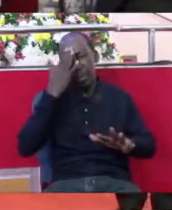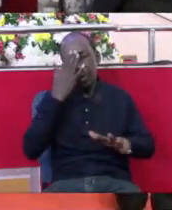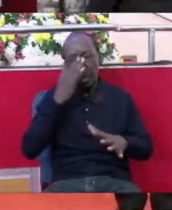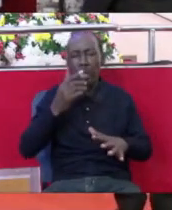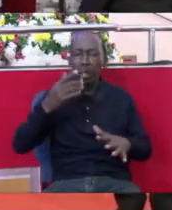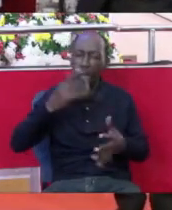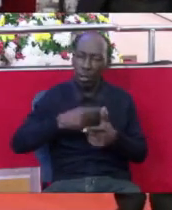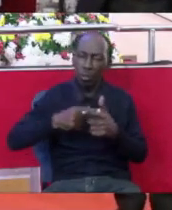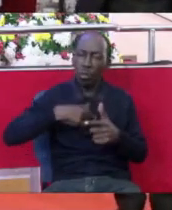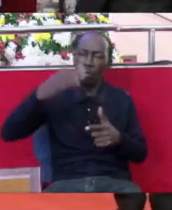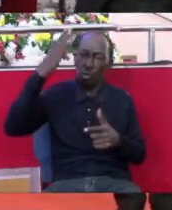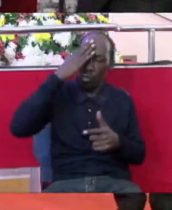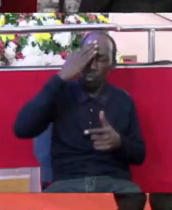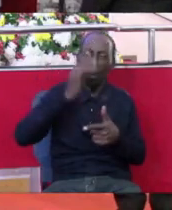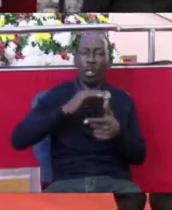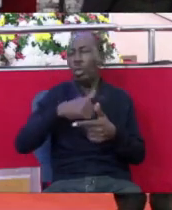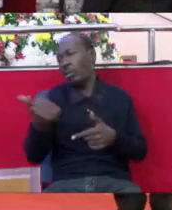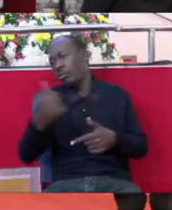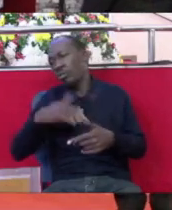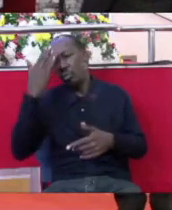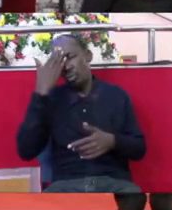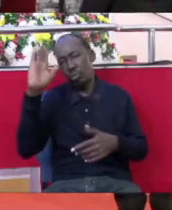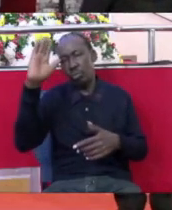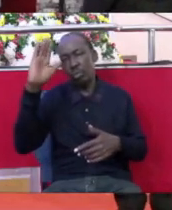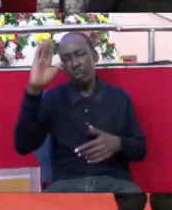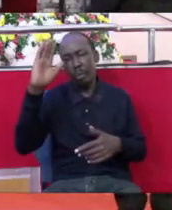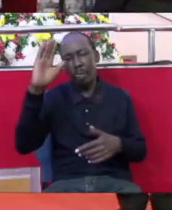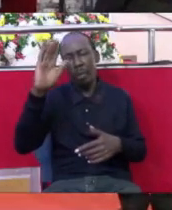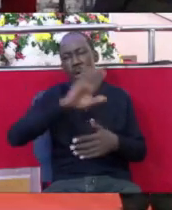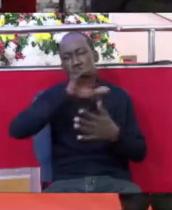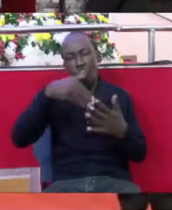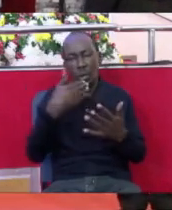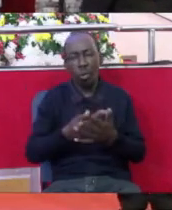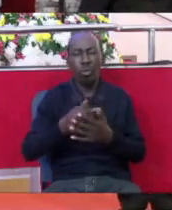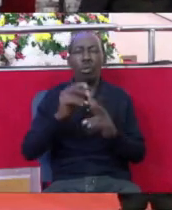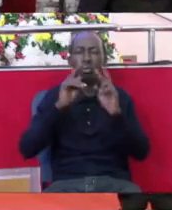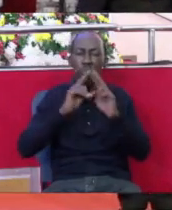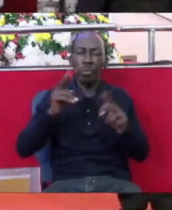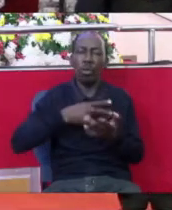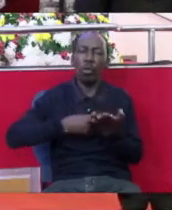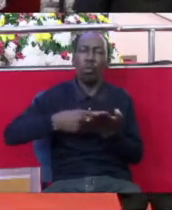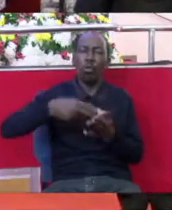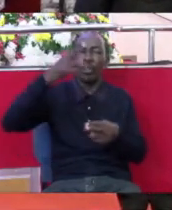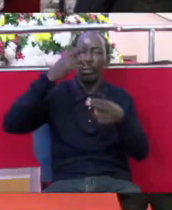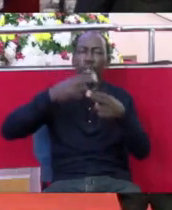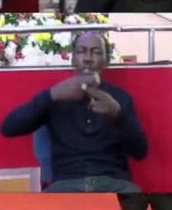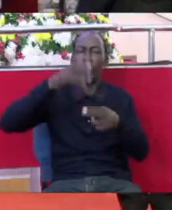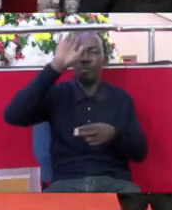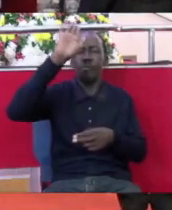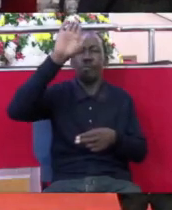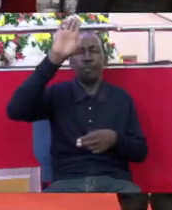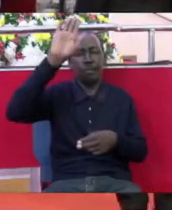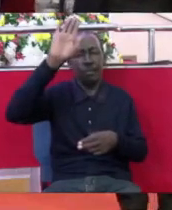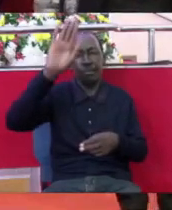we know and even them that do not know. Vile ambazo tunajua na zile ambazo hatujui. All to the honor and to the praise, Lord, of your holy name. Kwa ajili ya utukufu na heshima ya jina